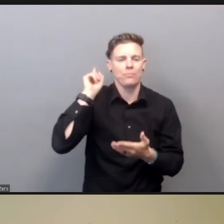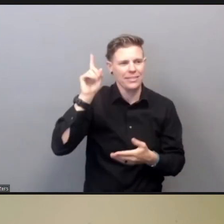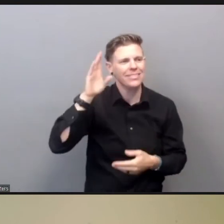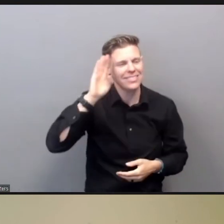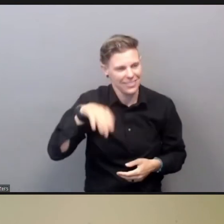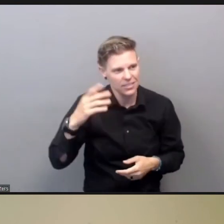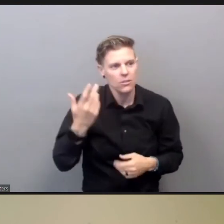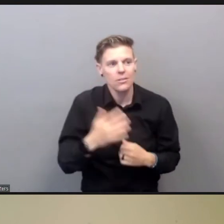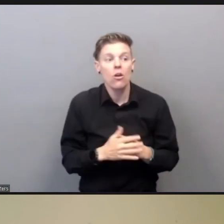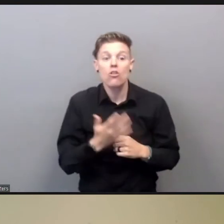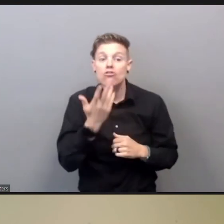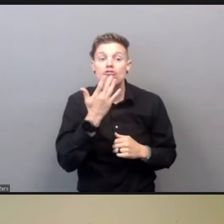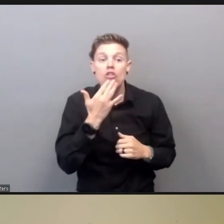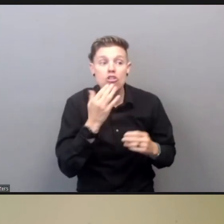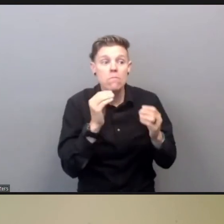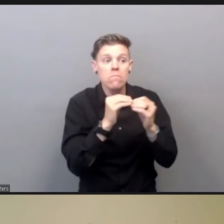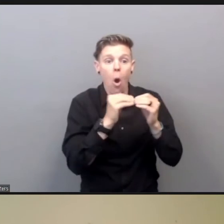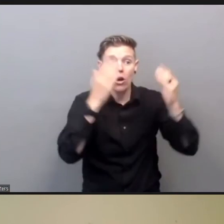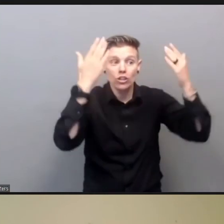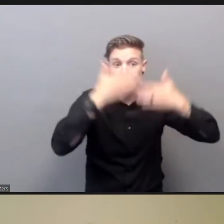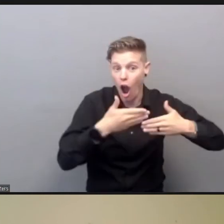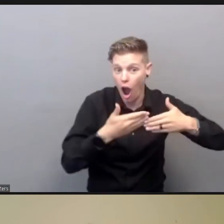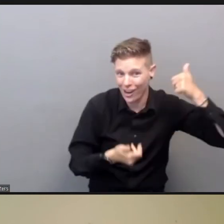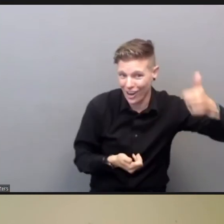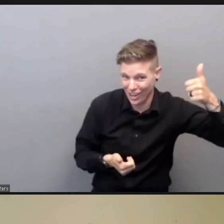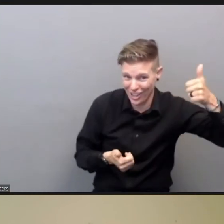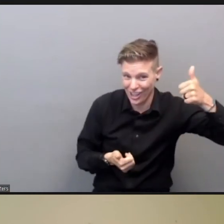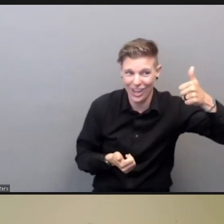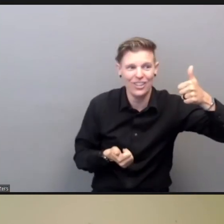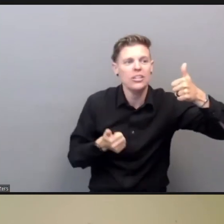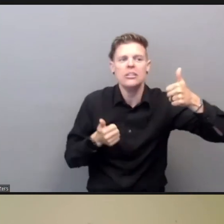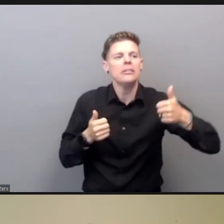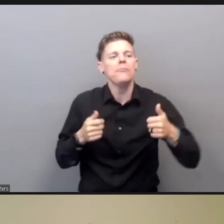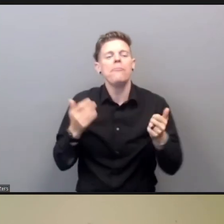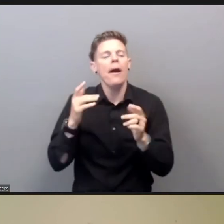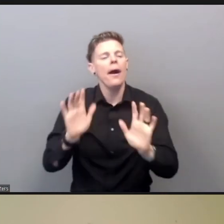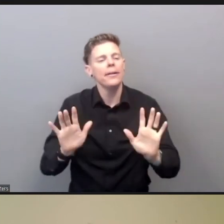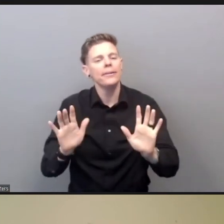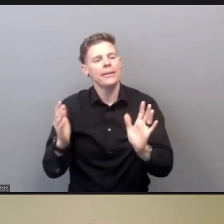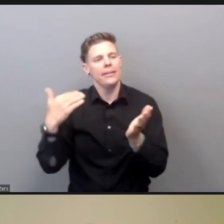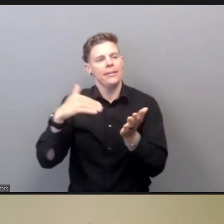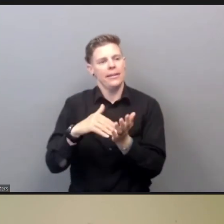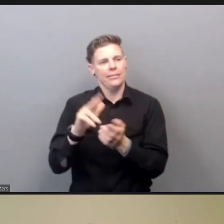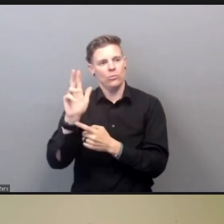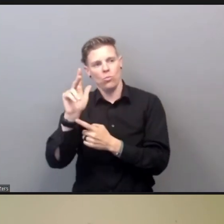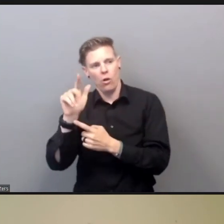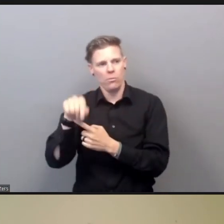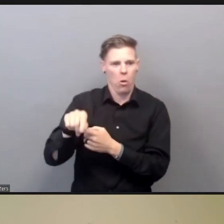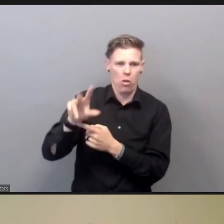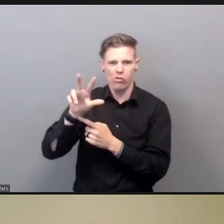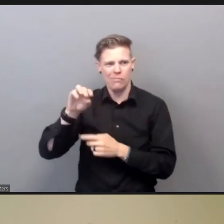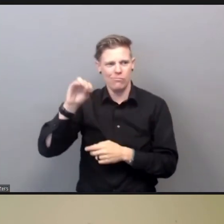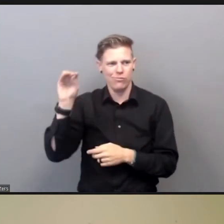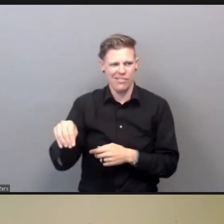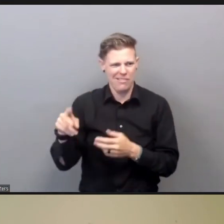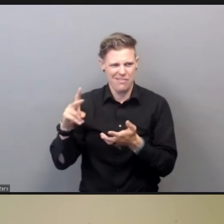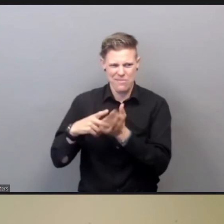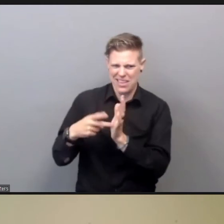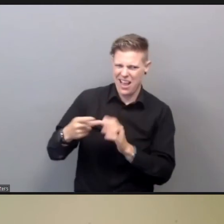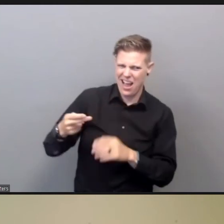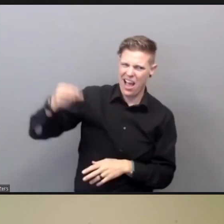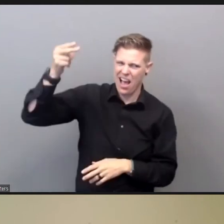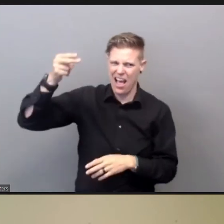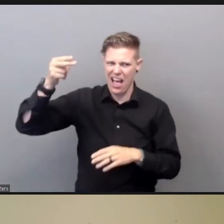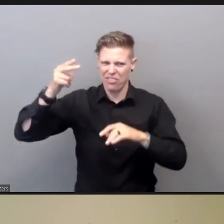of the math. I just was trying to understand what it meant for something to be 23.3% higher than the share of something. And I thought if I looked at raw numbers